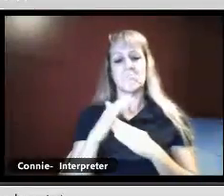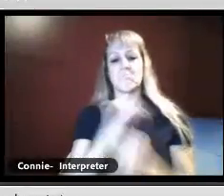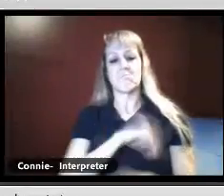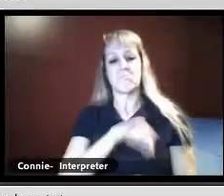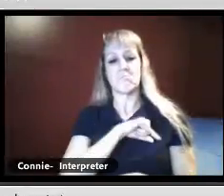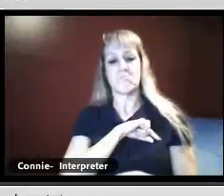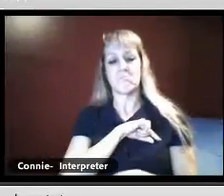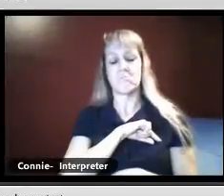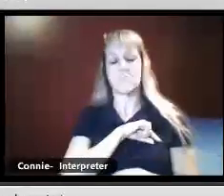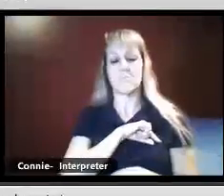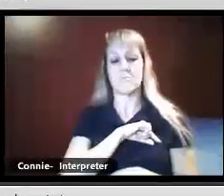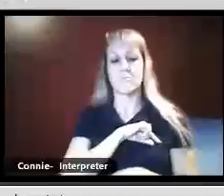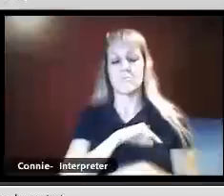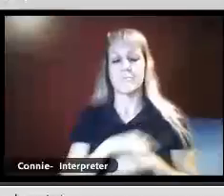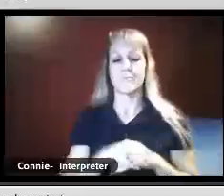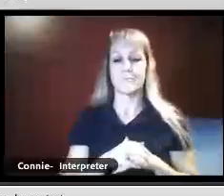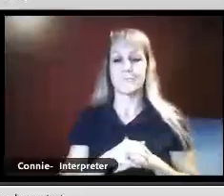its quality.